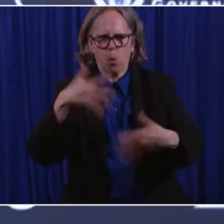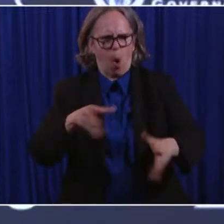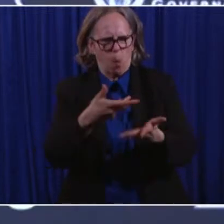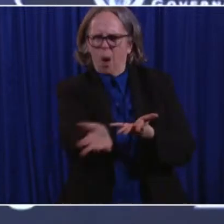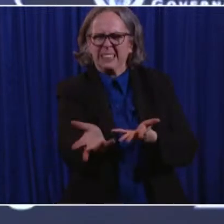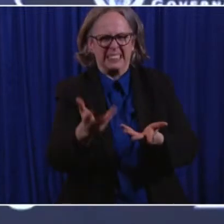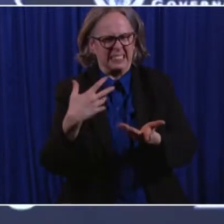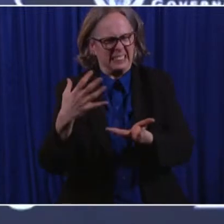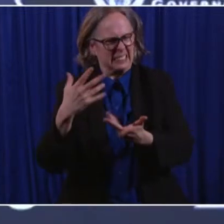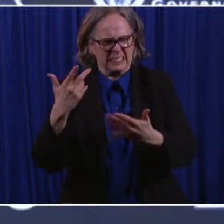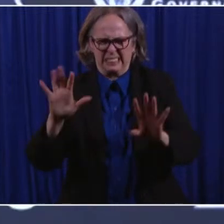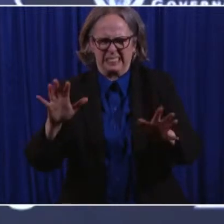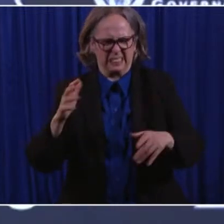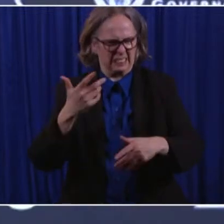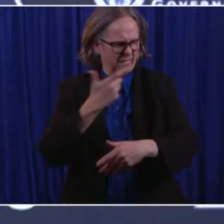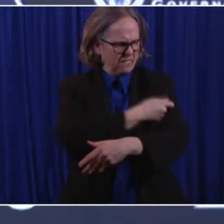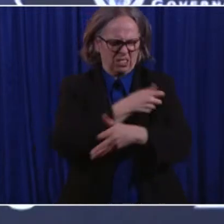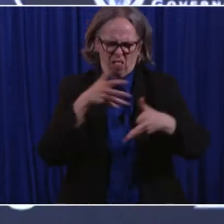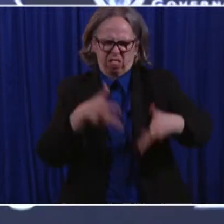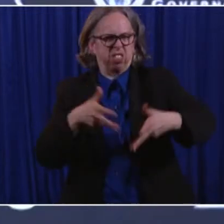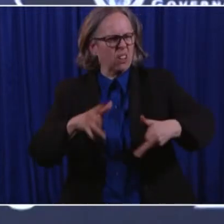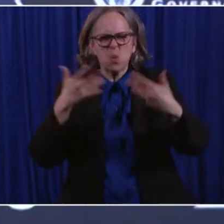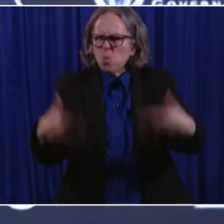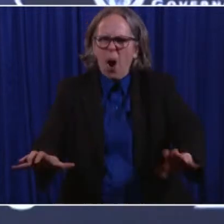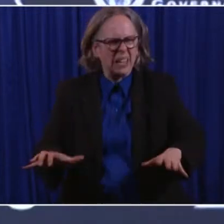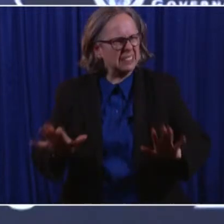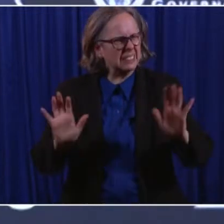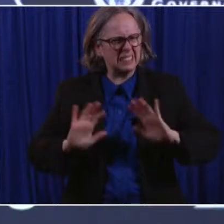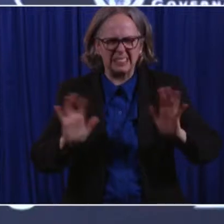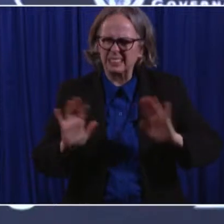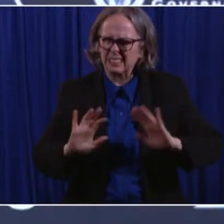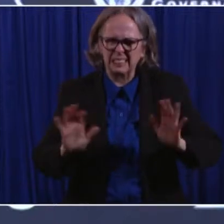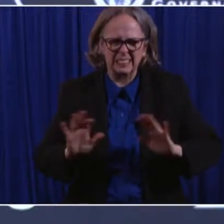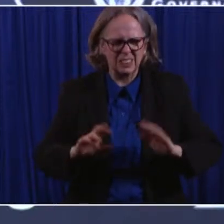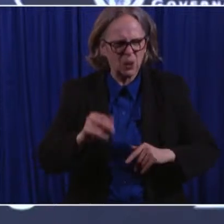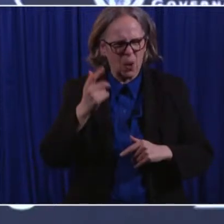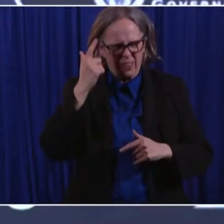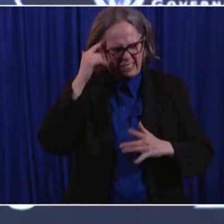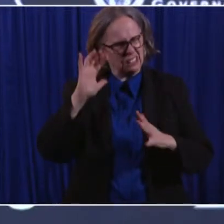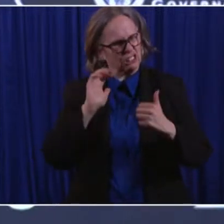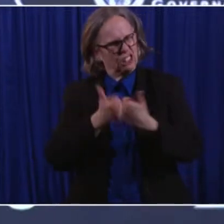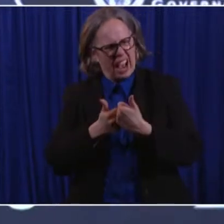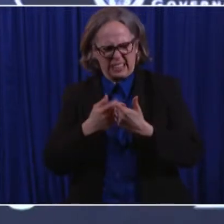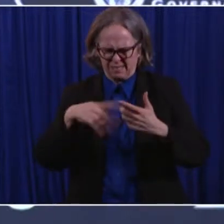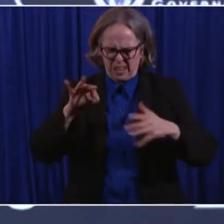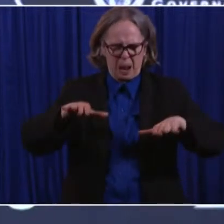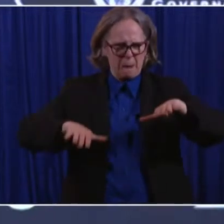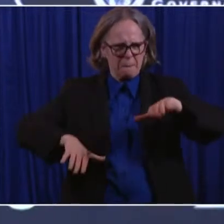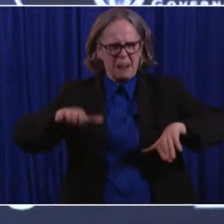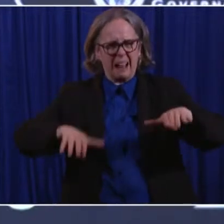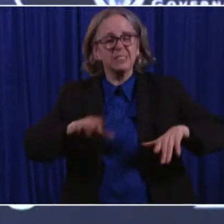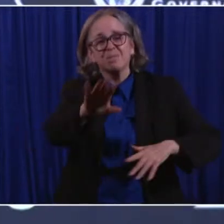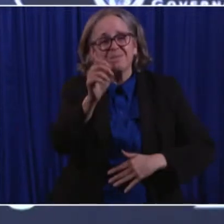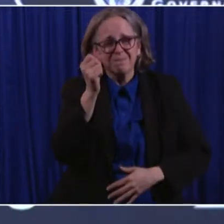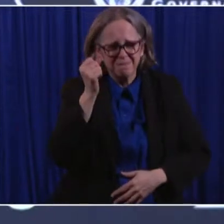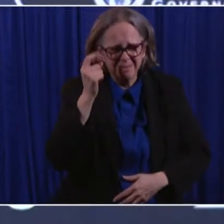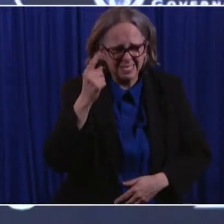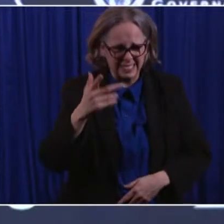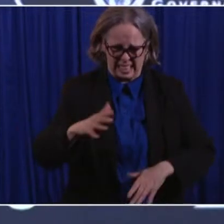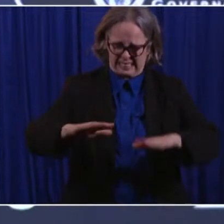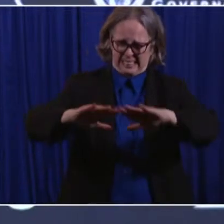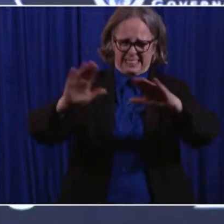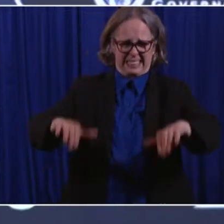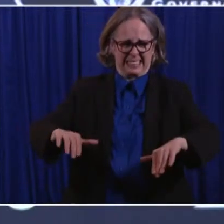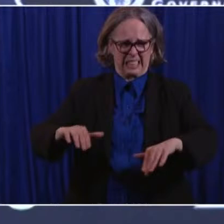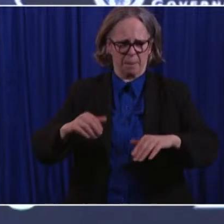really what the challenge has been. We have built this system over time. We started with, I think, 700 locations